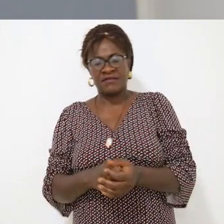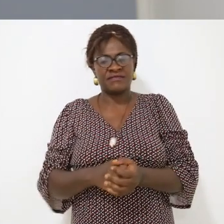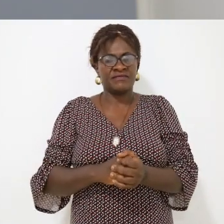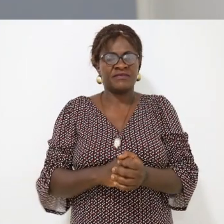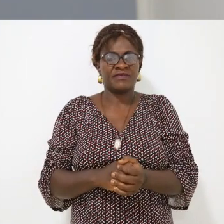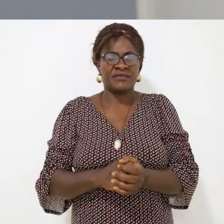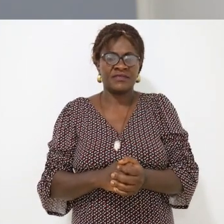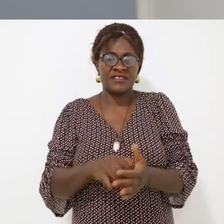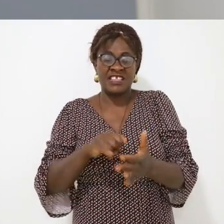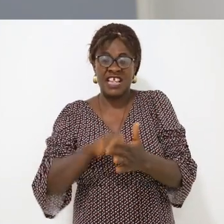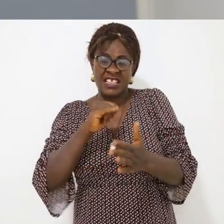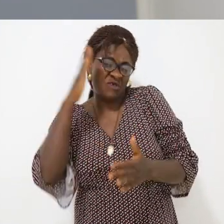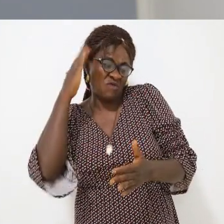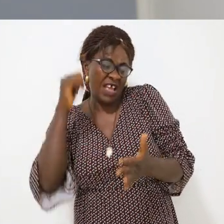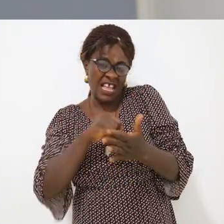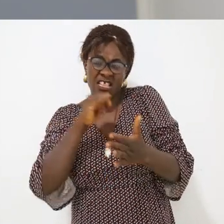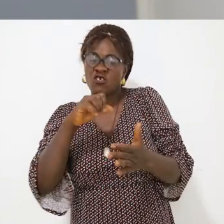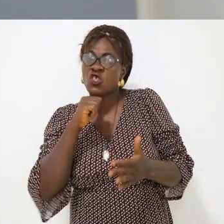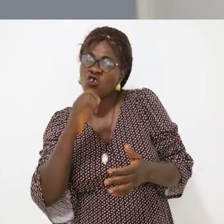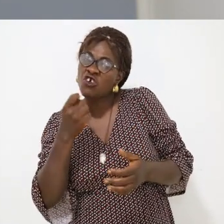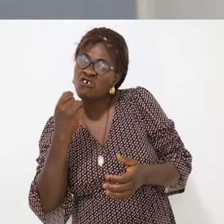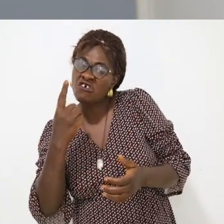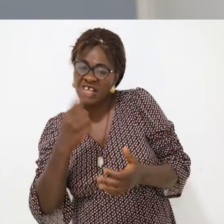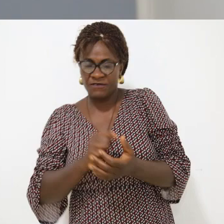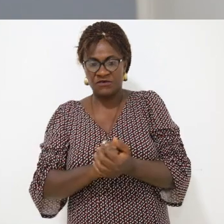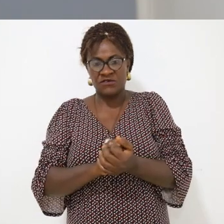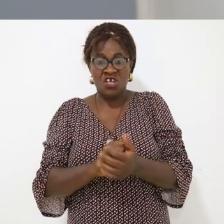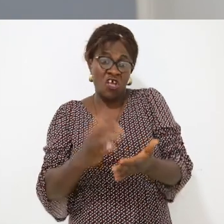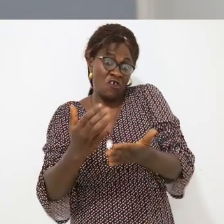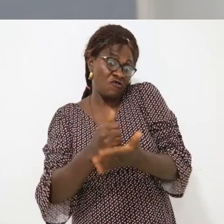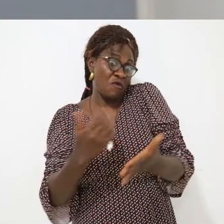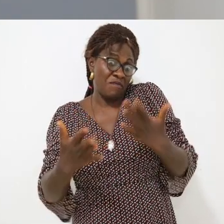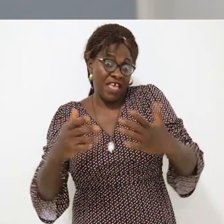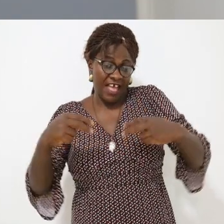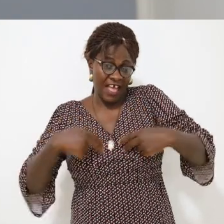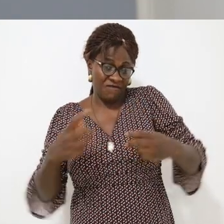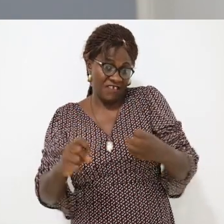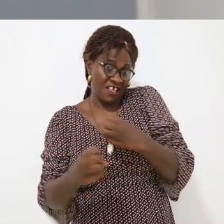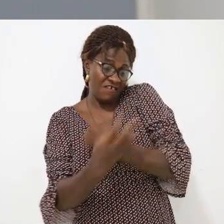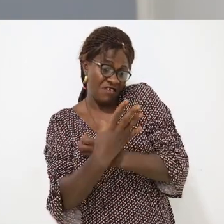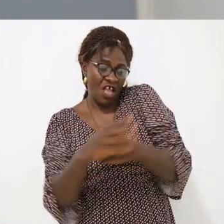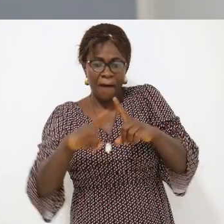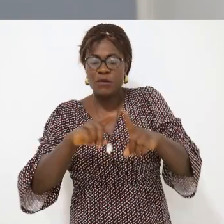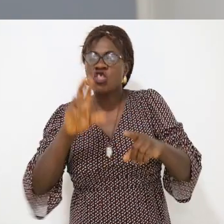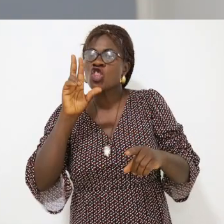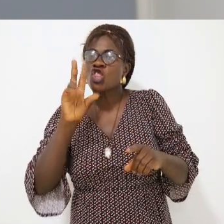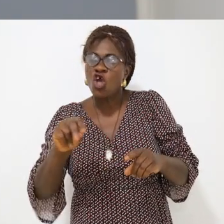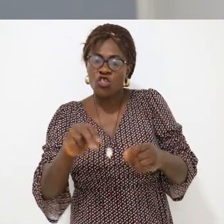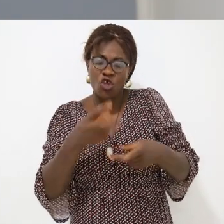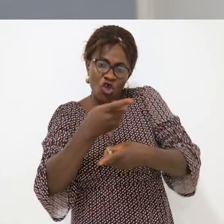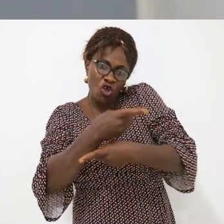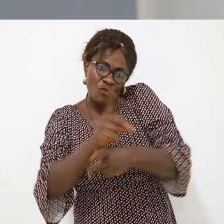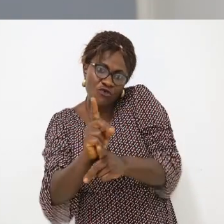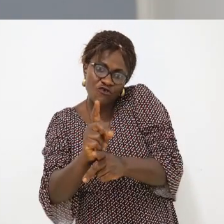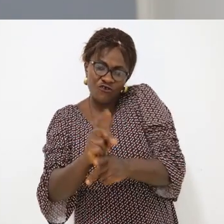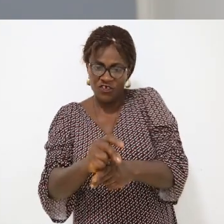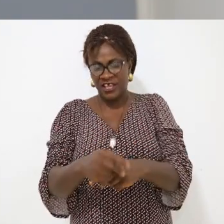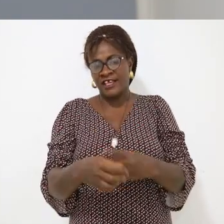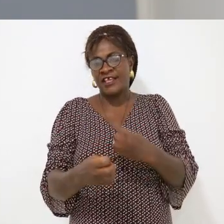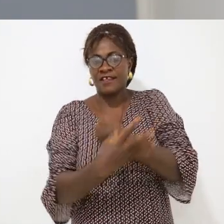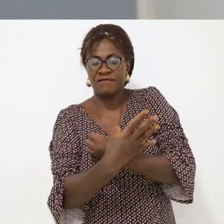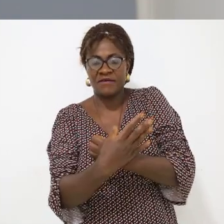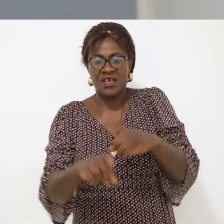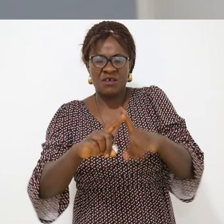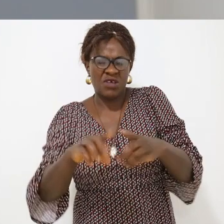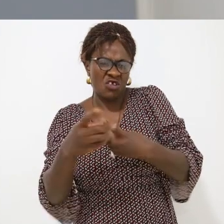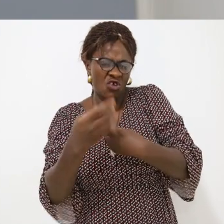reason that's not yet understood, some people may actually have the infection but they never produce any of the symptoms, or produce